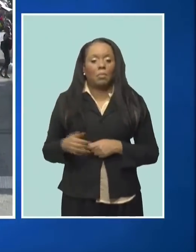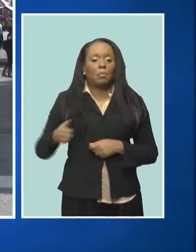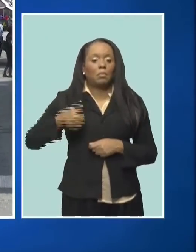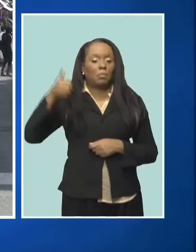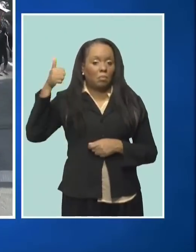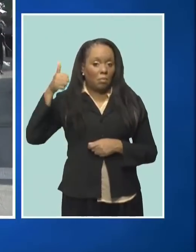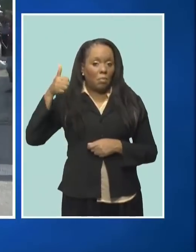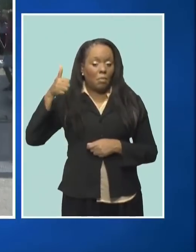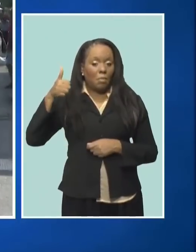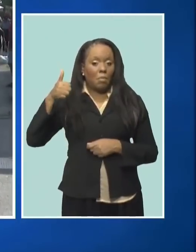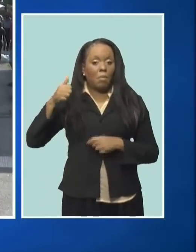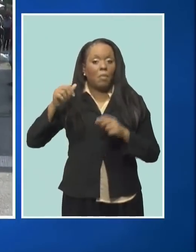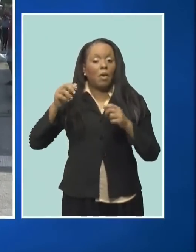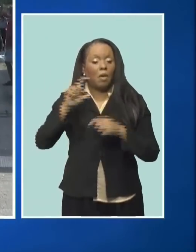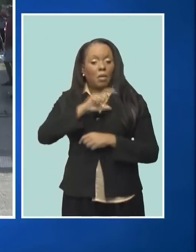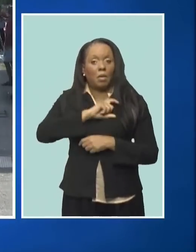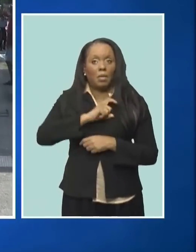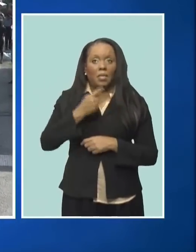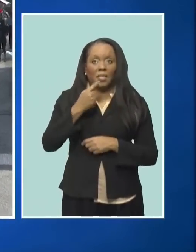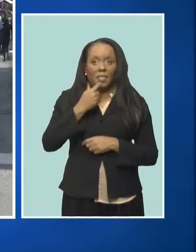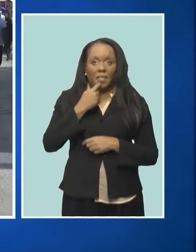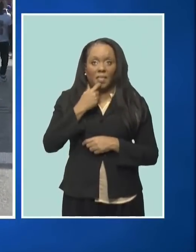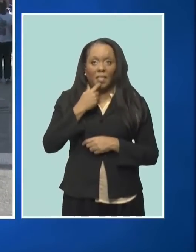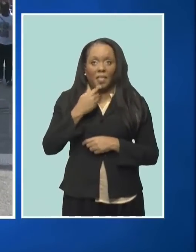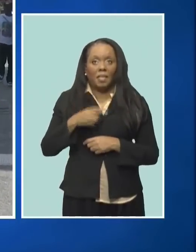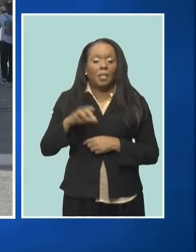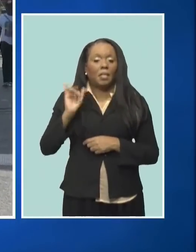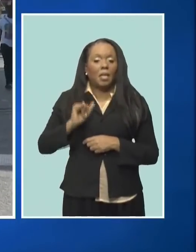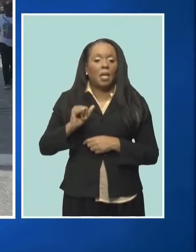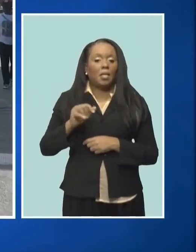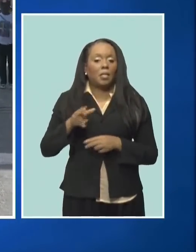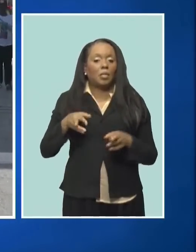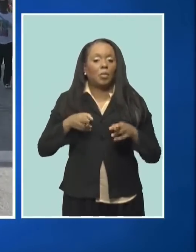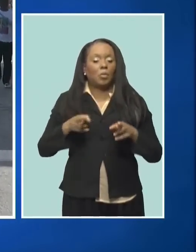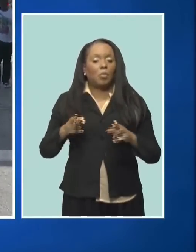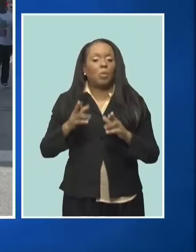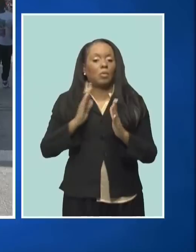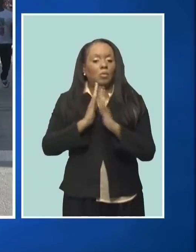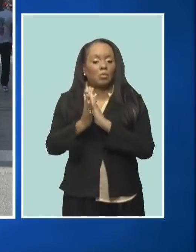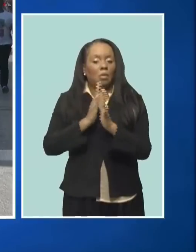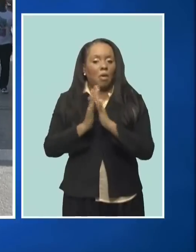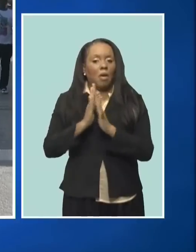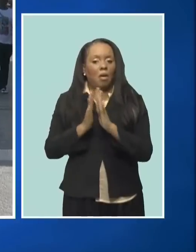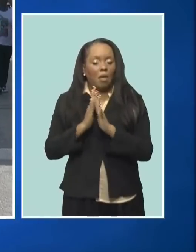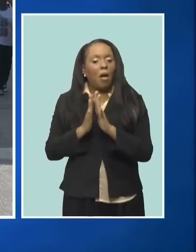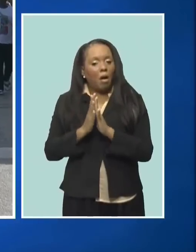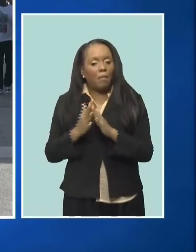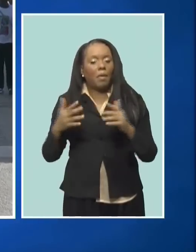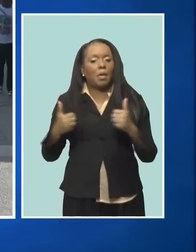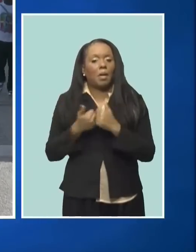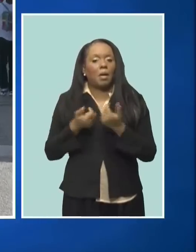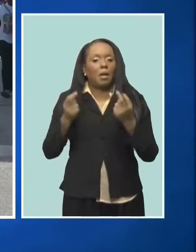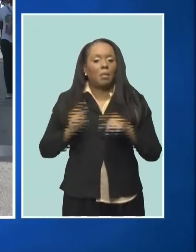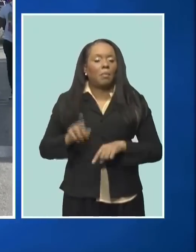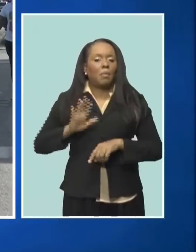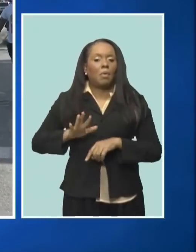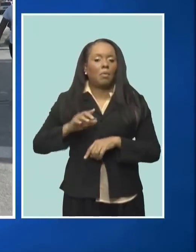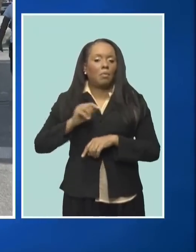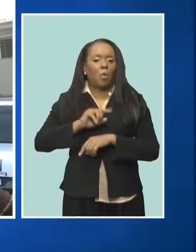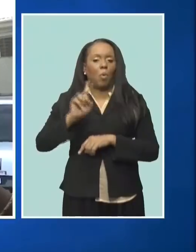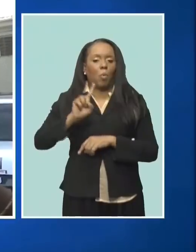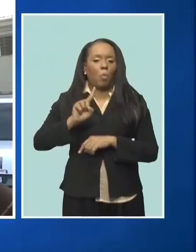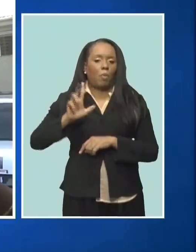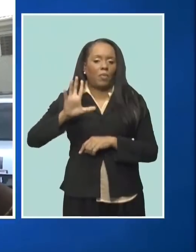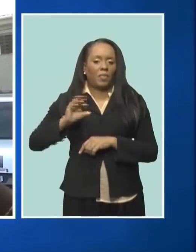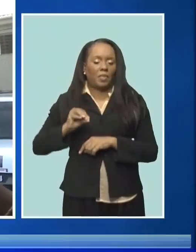Innes says the incident, which is being treated as a road traffic fatality, was reported to lawmen around 1:50 p.m. What